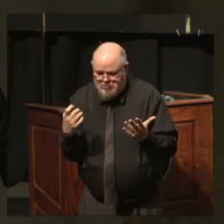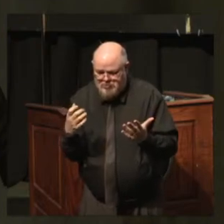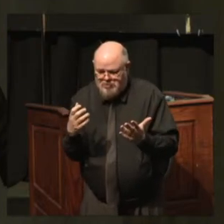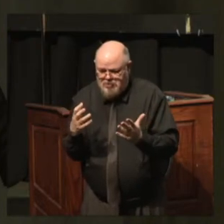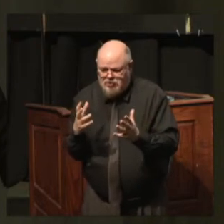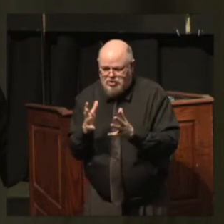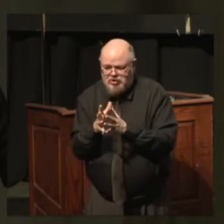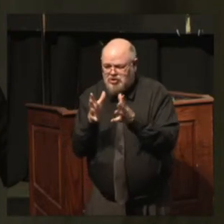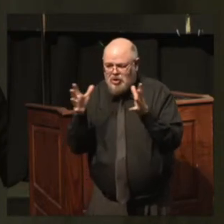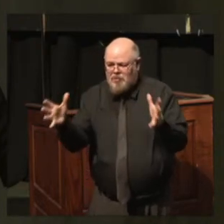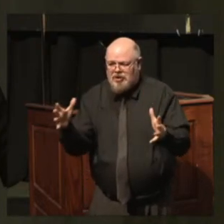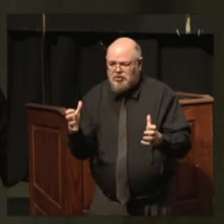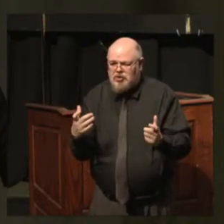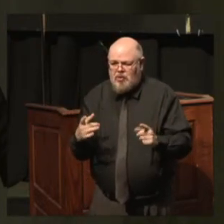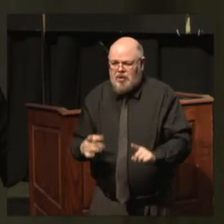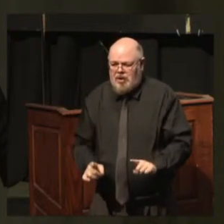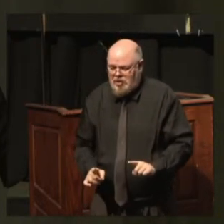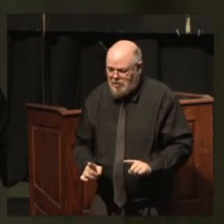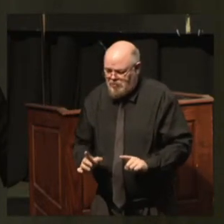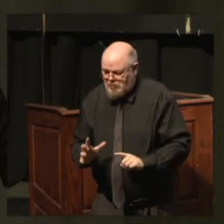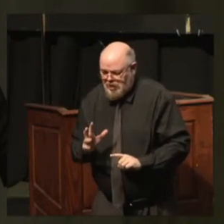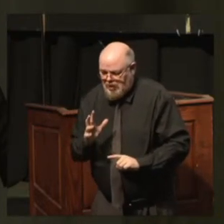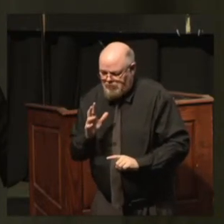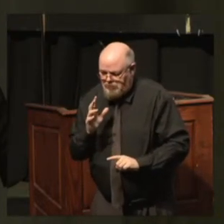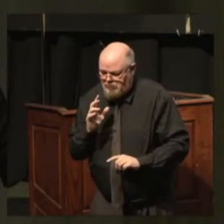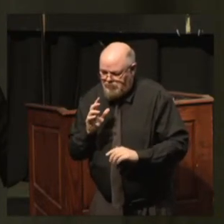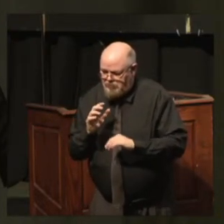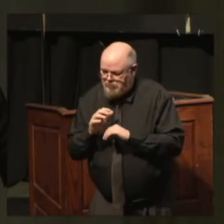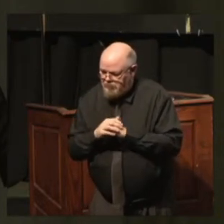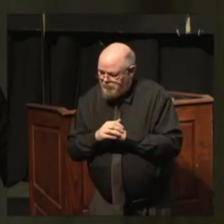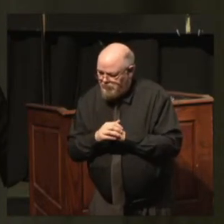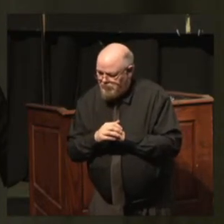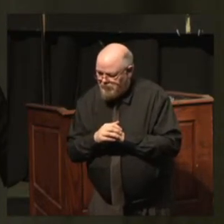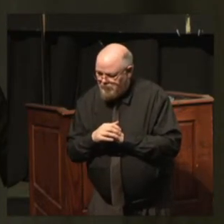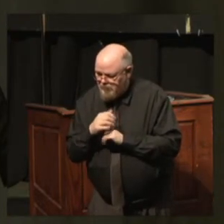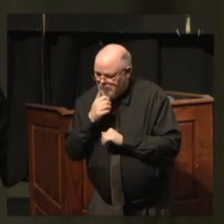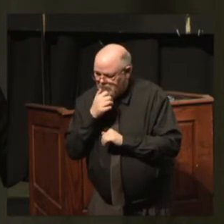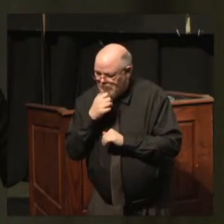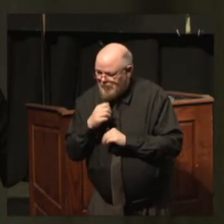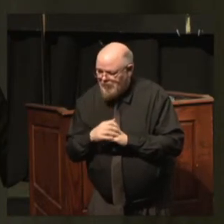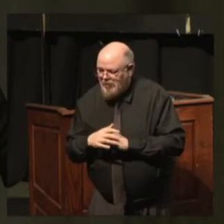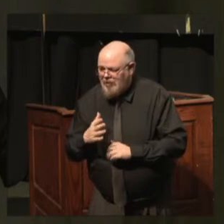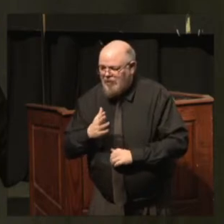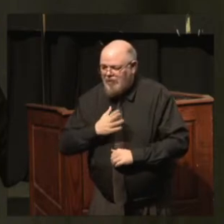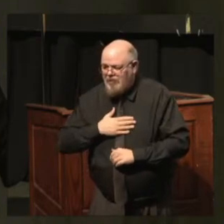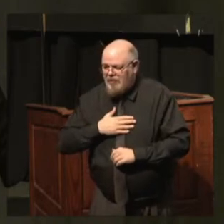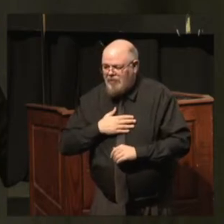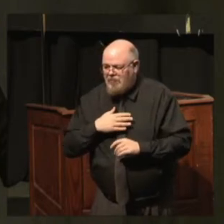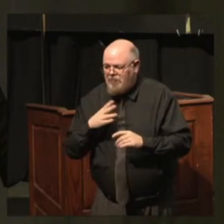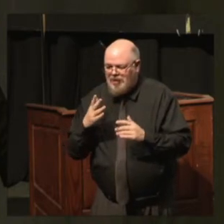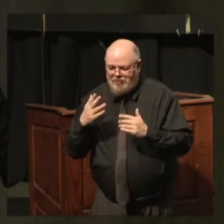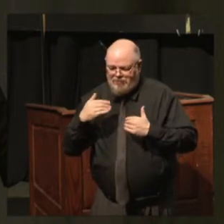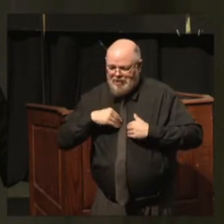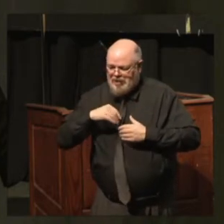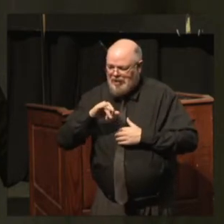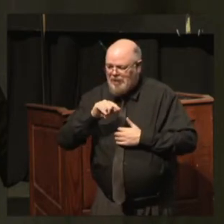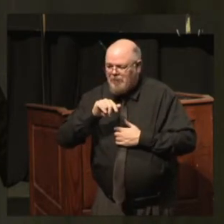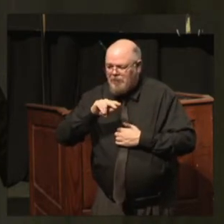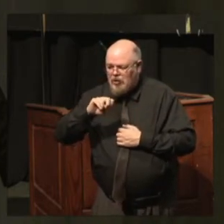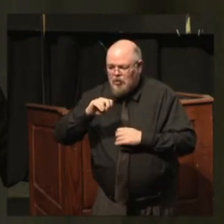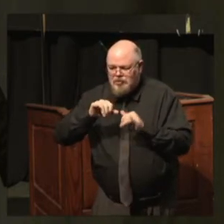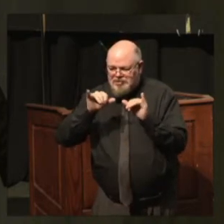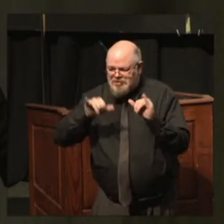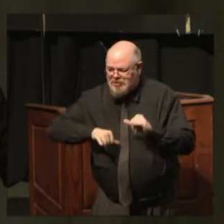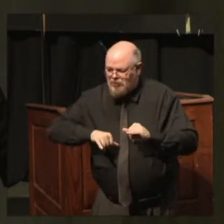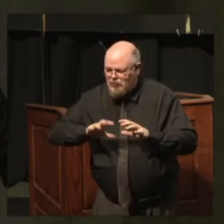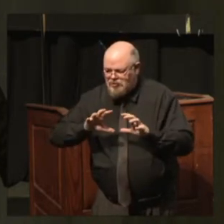that. I have transverse myelitis, like he said, and my immune system attacked a virus. They never found out what a virus was.